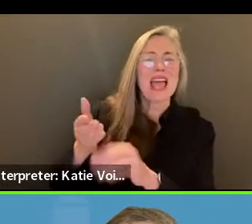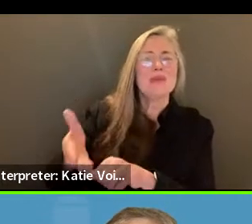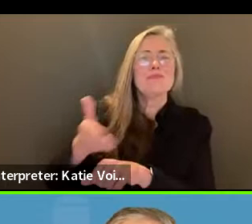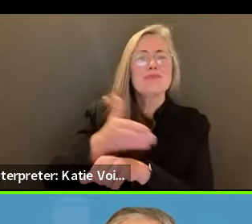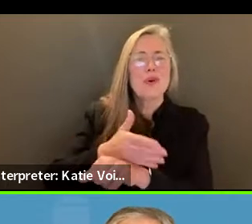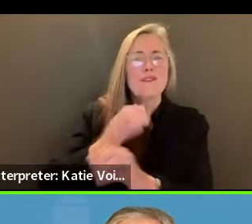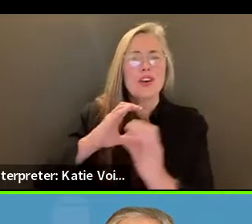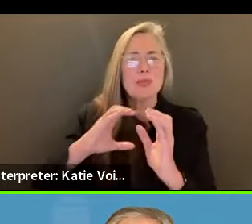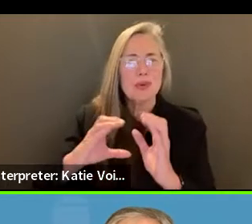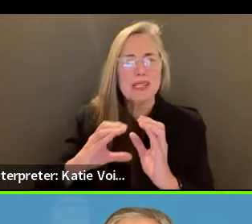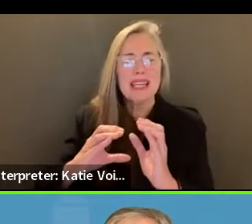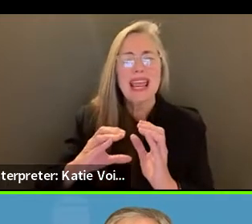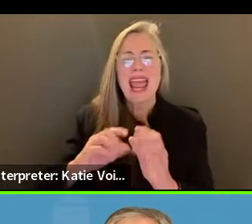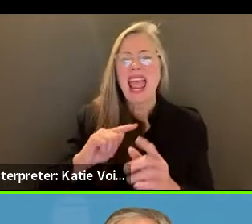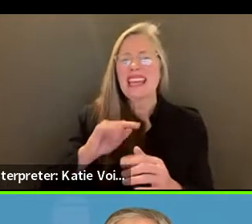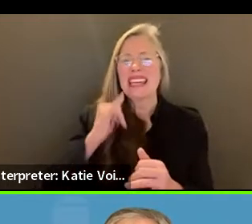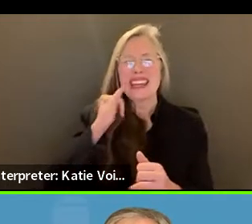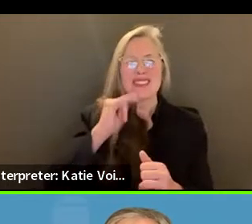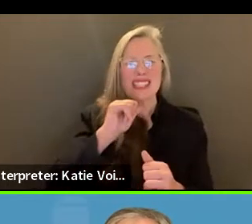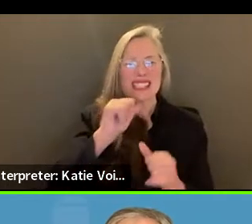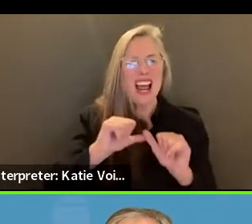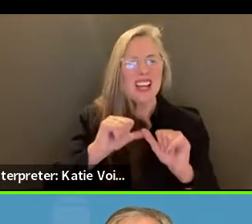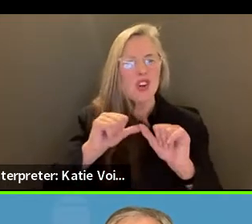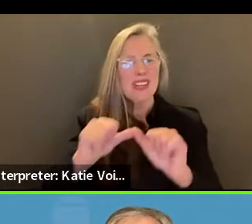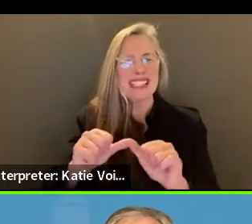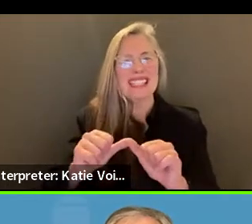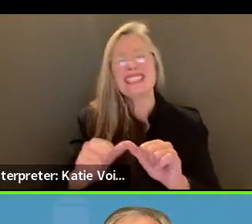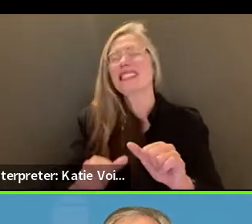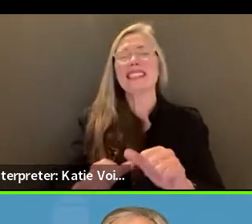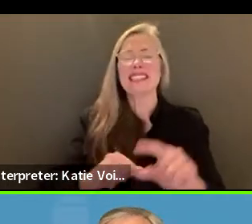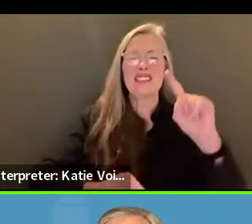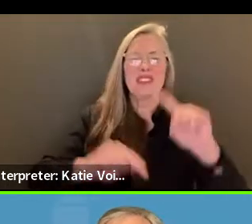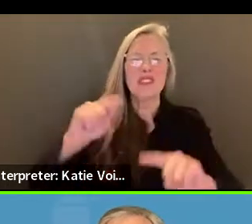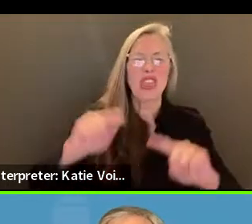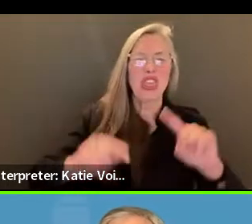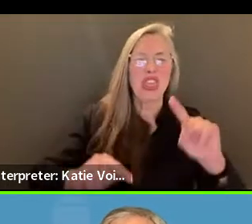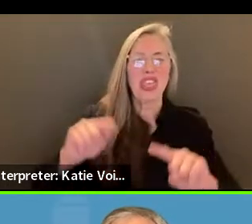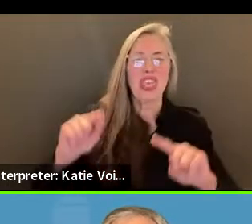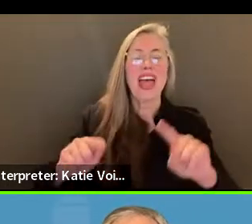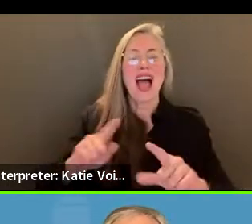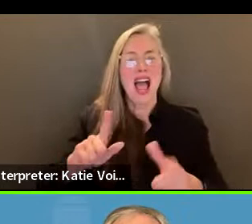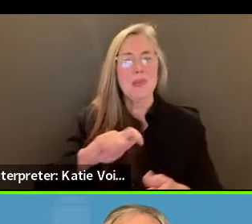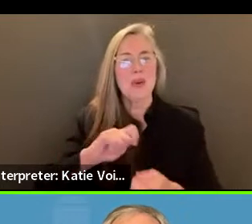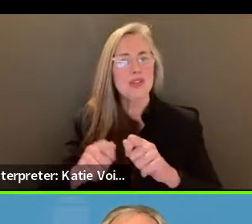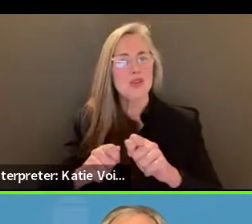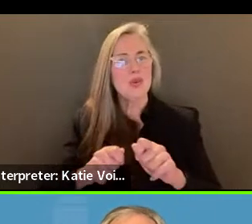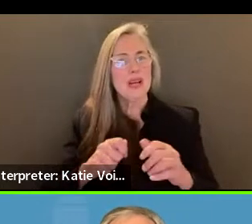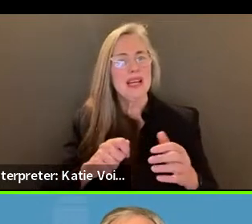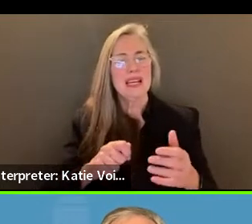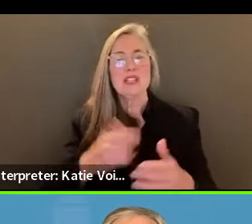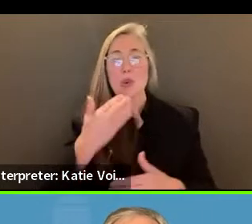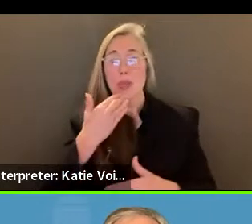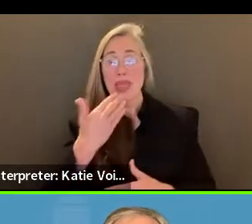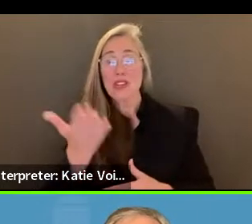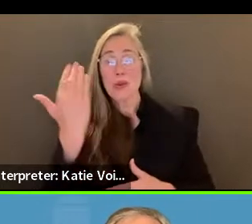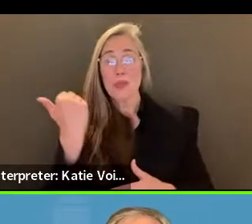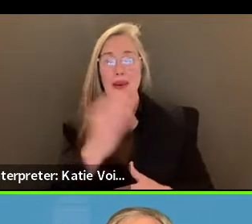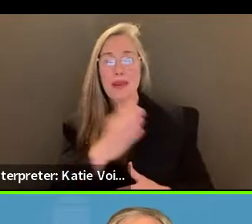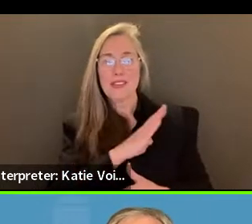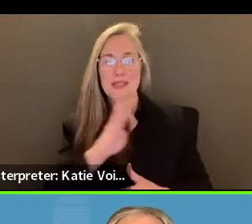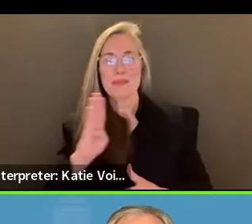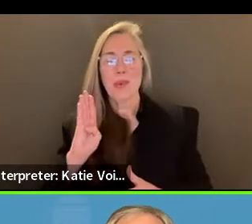the inconsistency. Thank you to the previous board. I was not aware, but